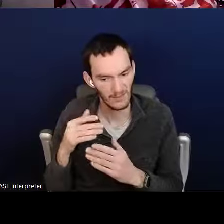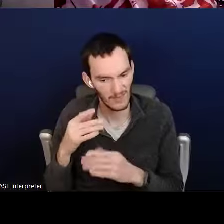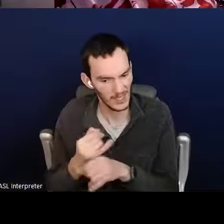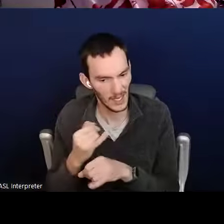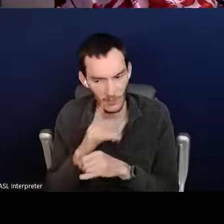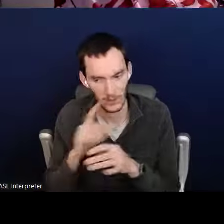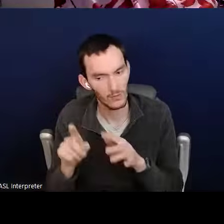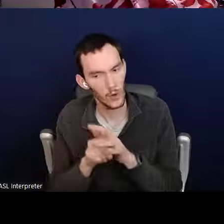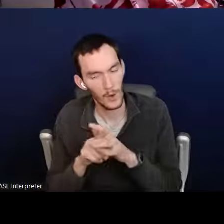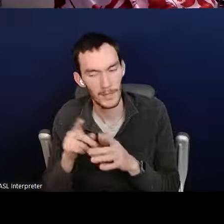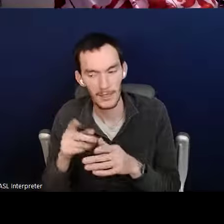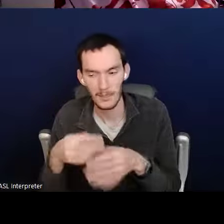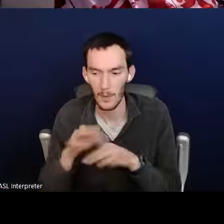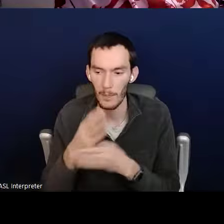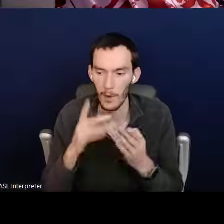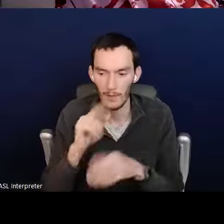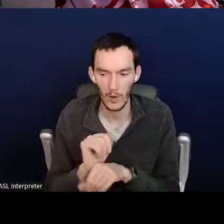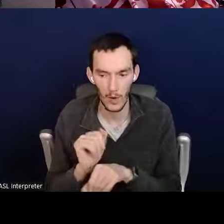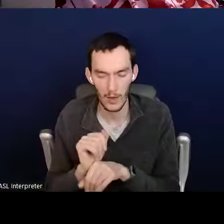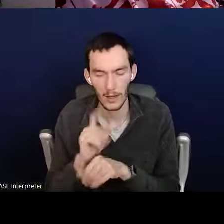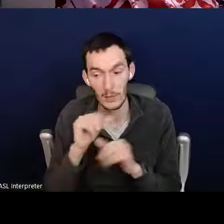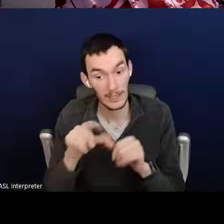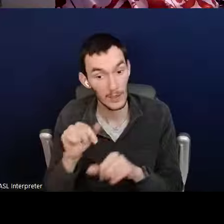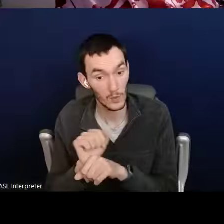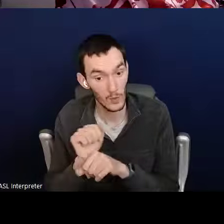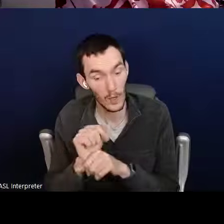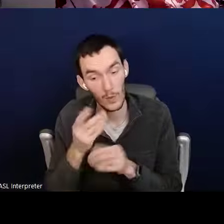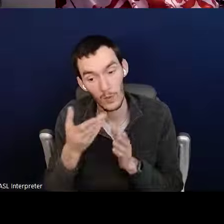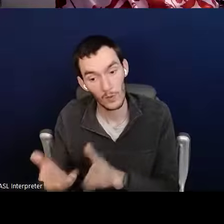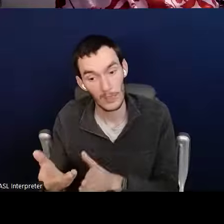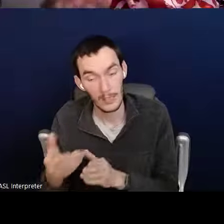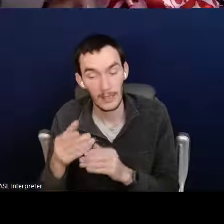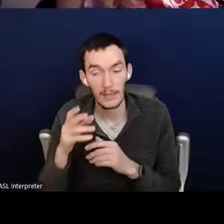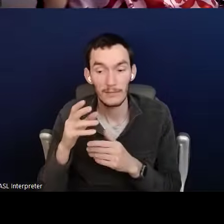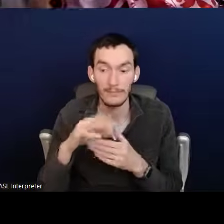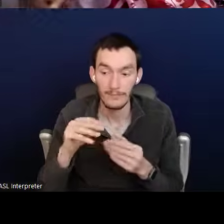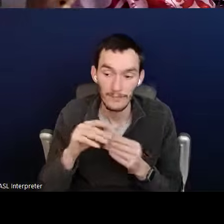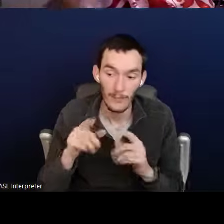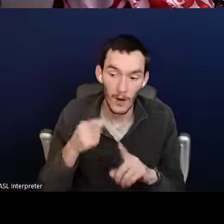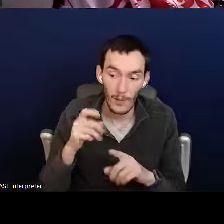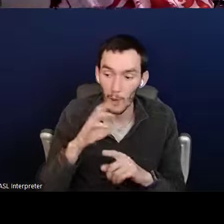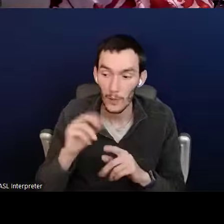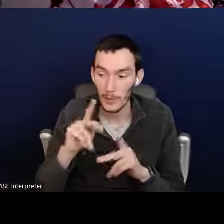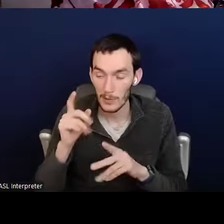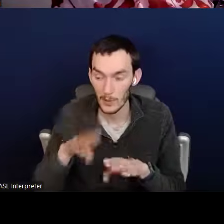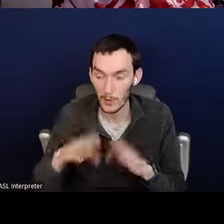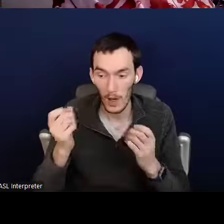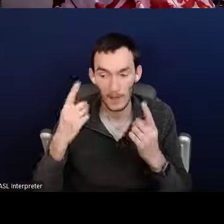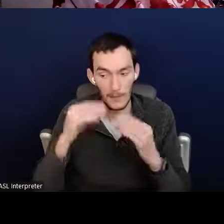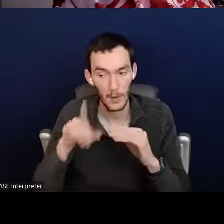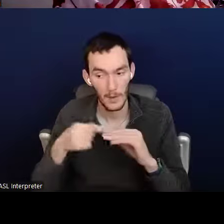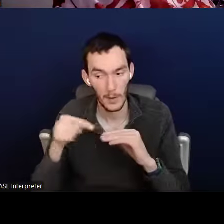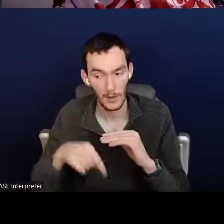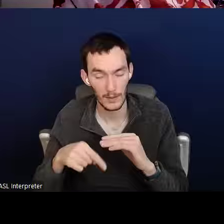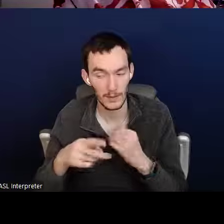their own work. And as we continue this work, we're bringing together the stories of our interlocutors and elders as a way to open up that archive, particularly as these